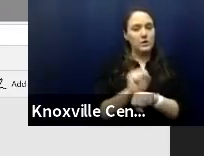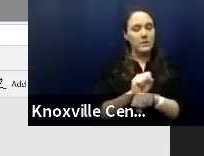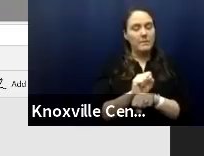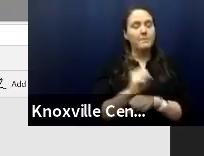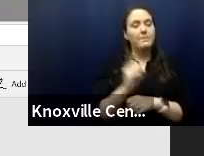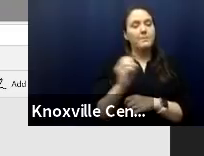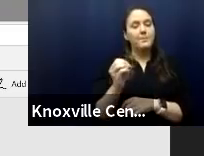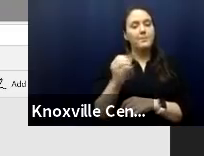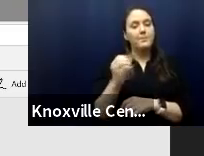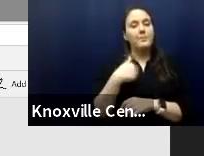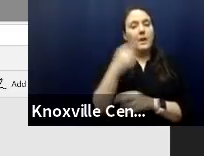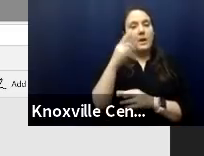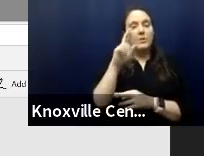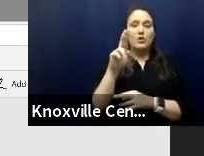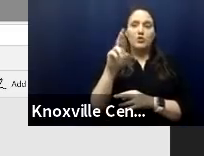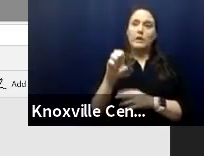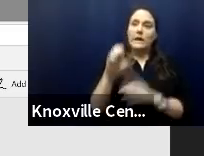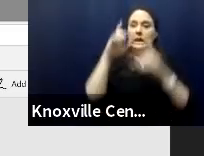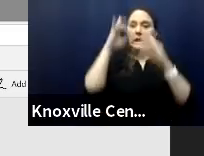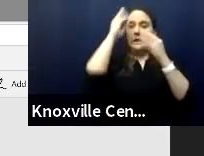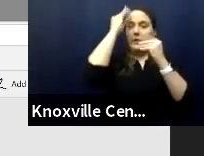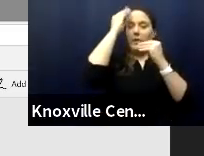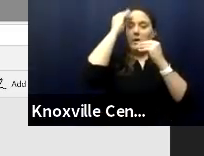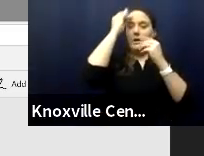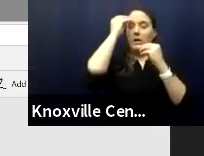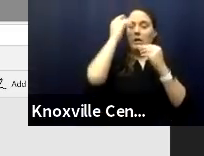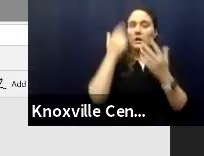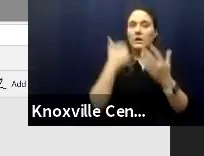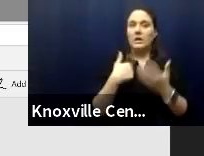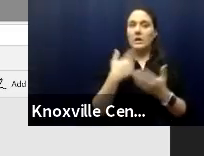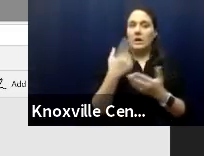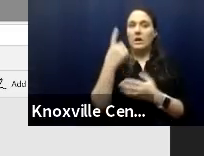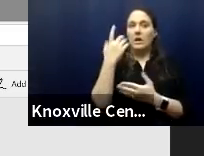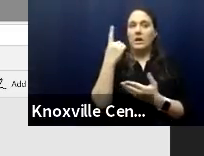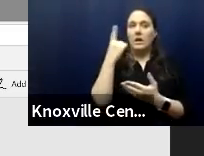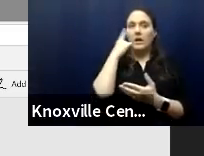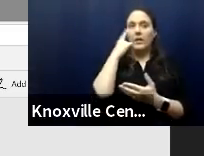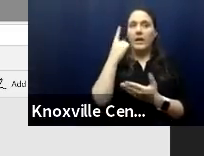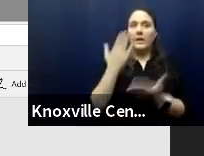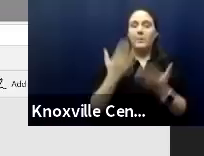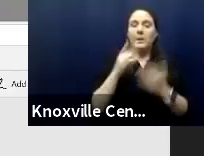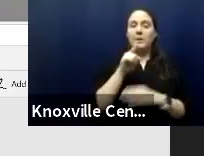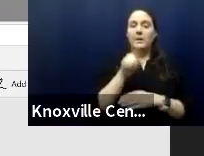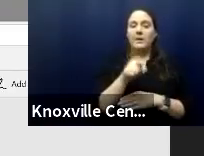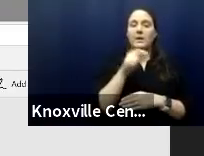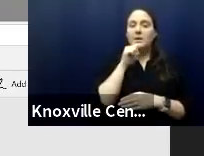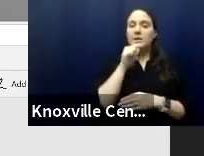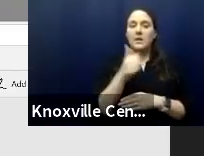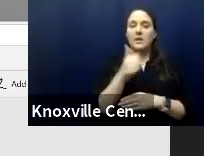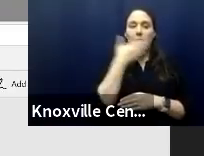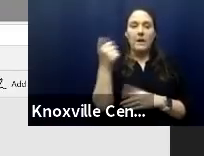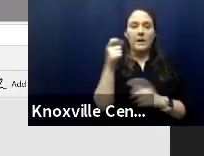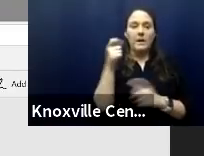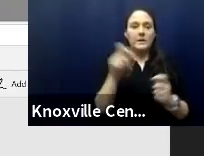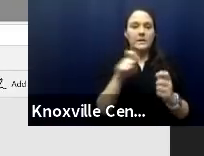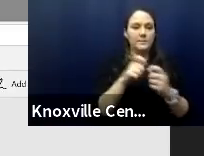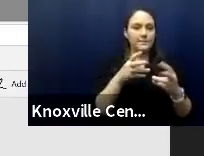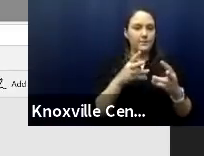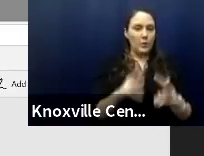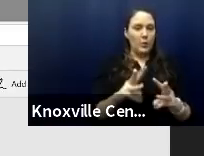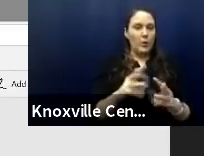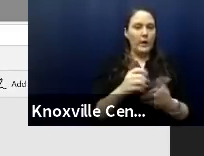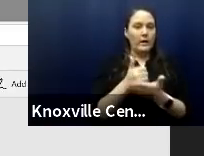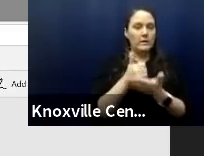I'm rethinking. I thought that this may not be the best specific way to try to help